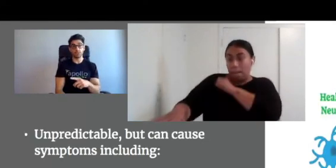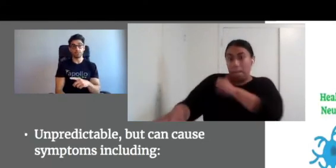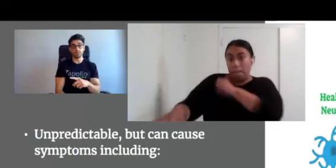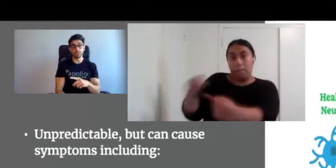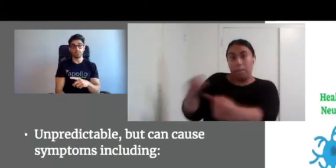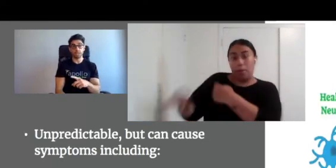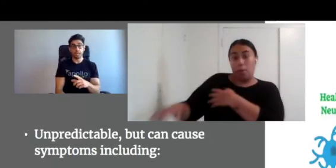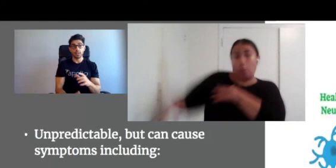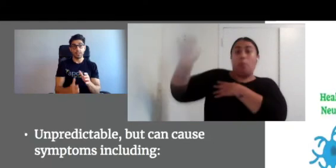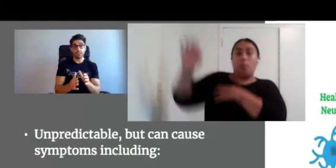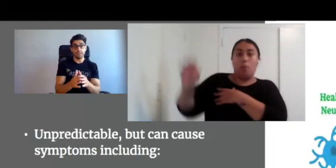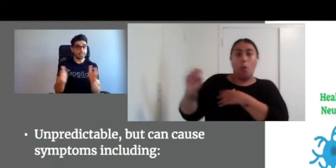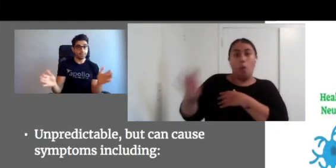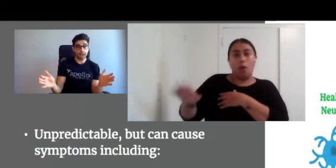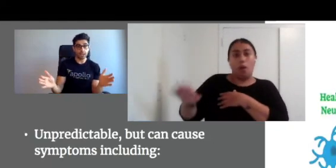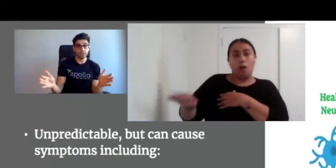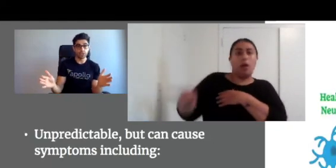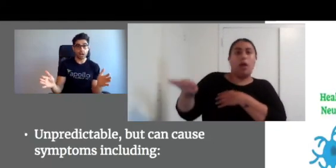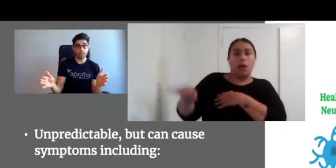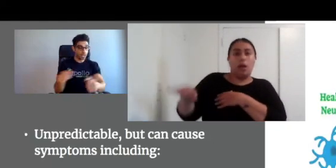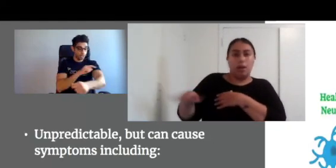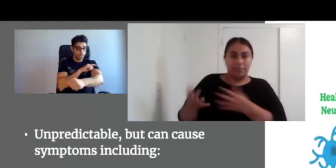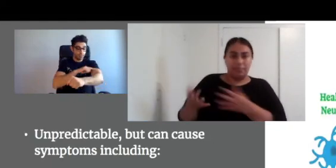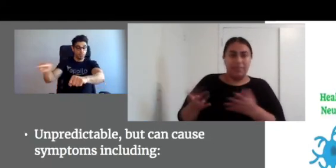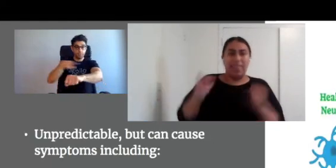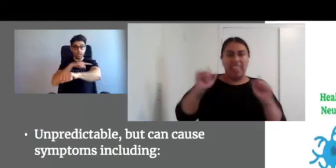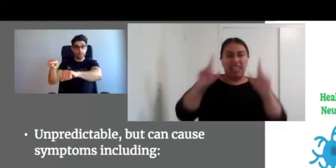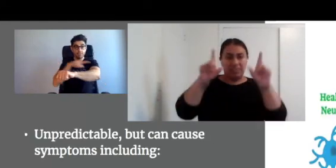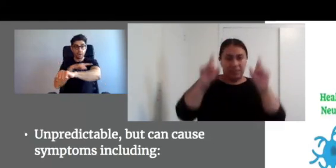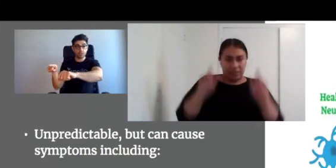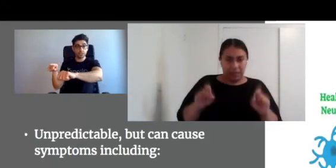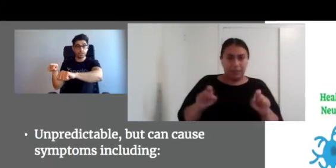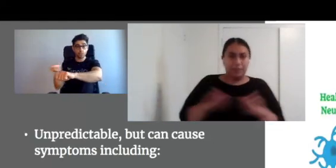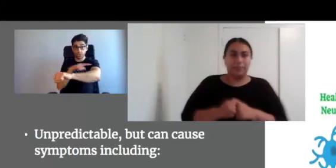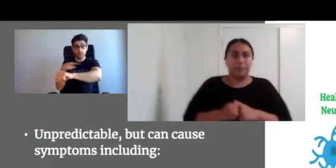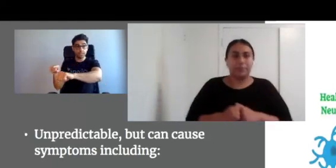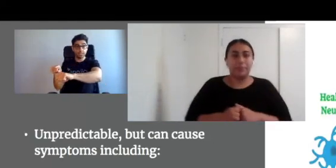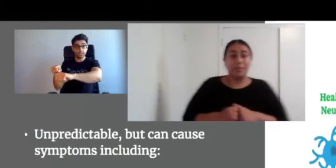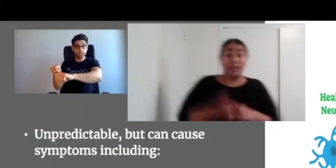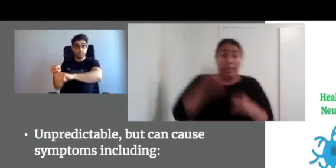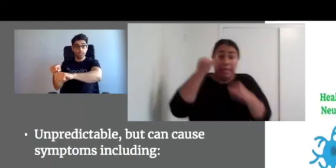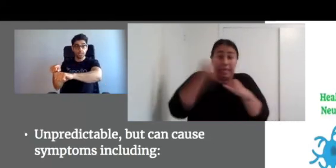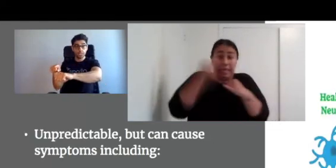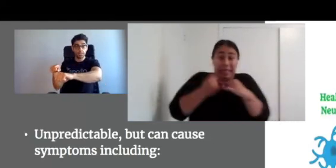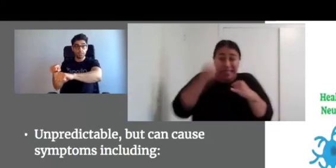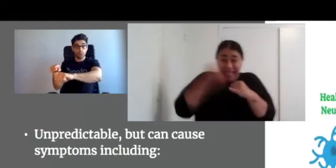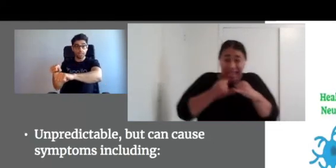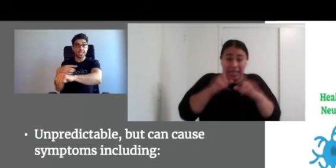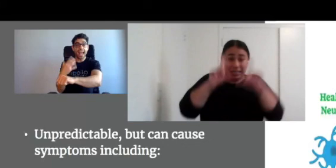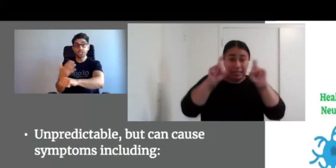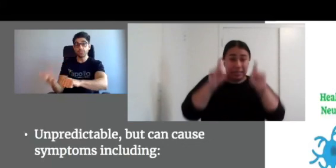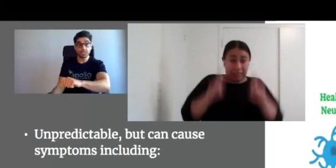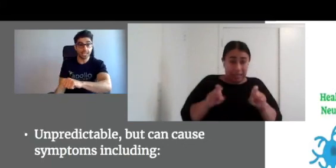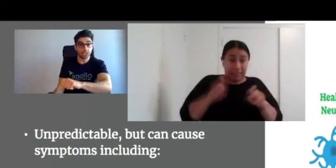potential. The fancy way of describing the movement of an impulse or stimulus is calling